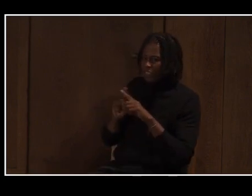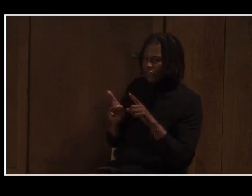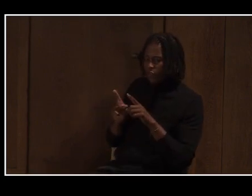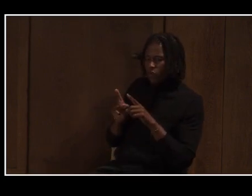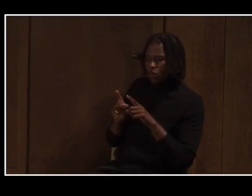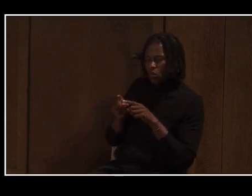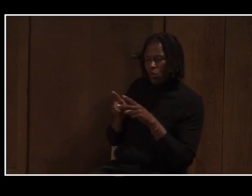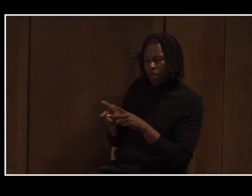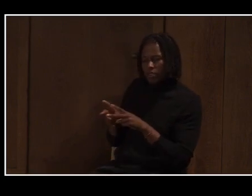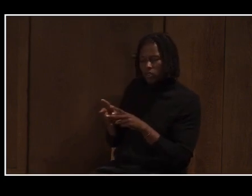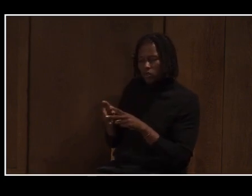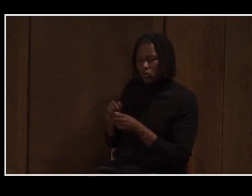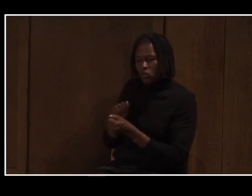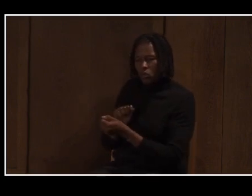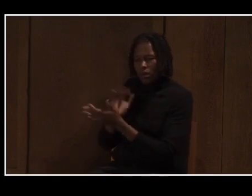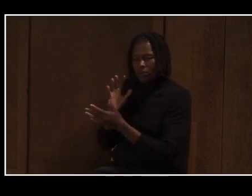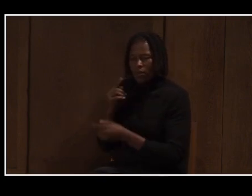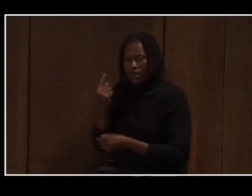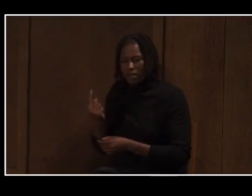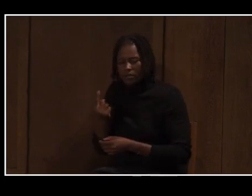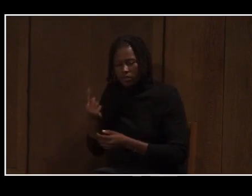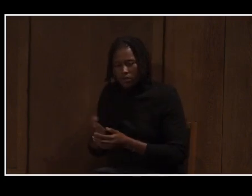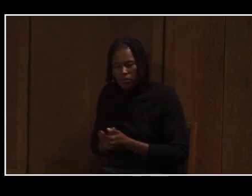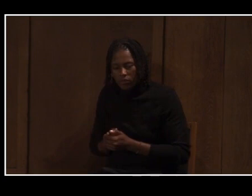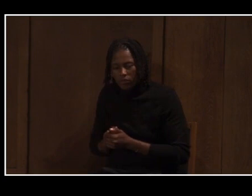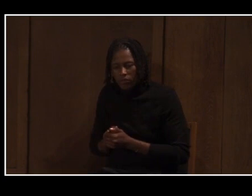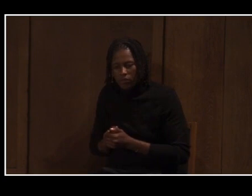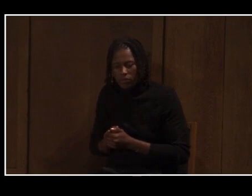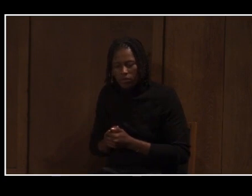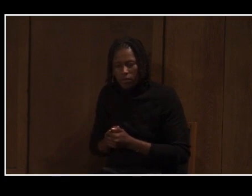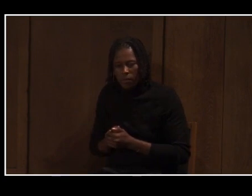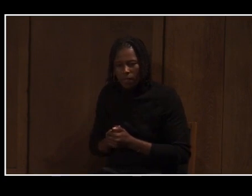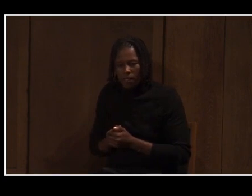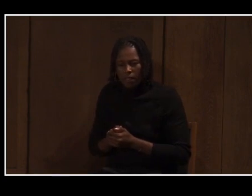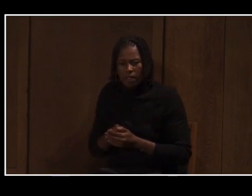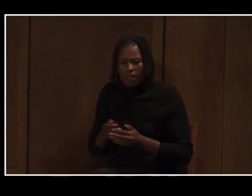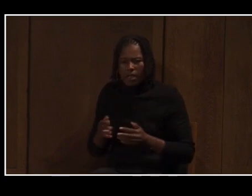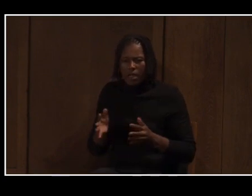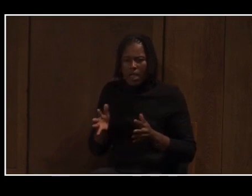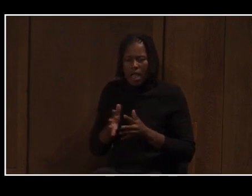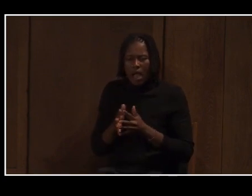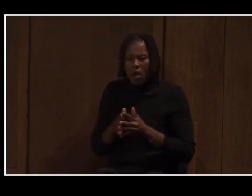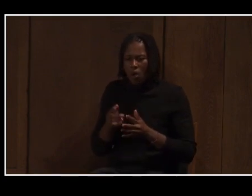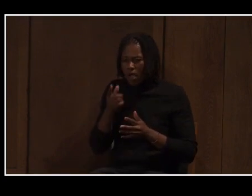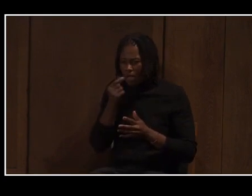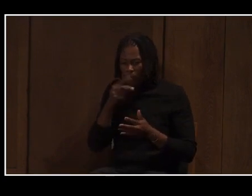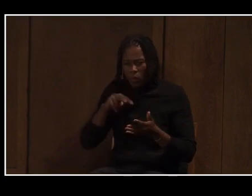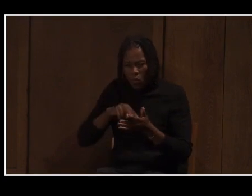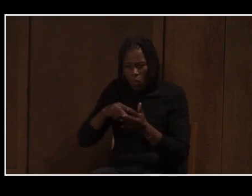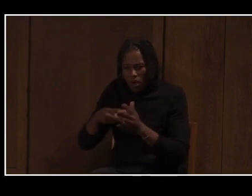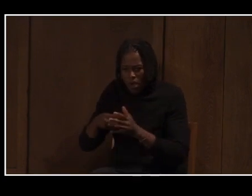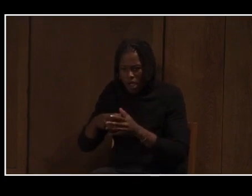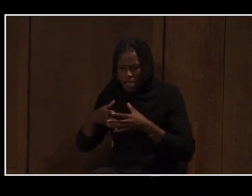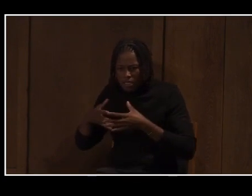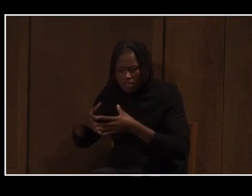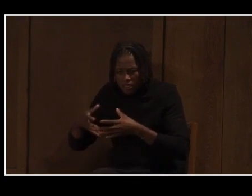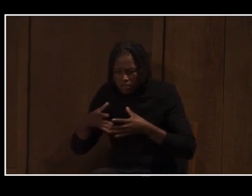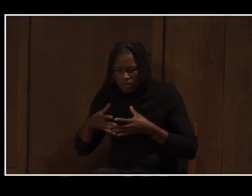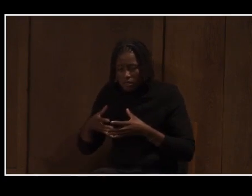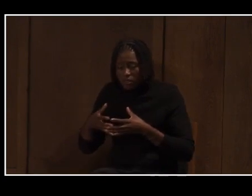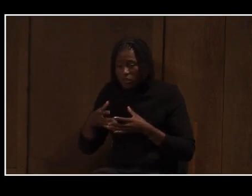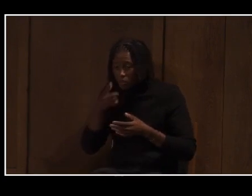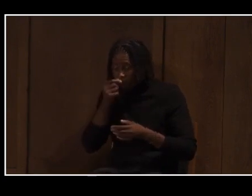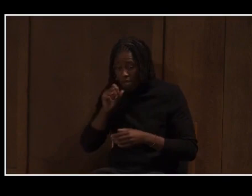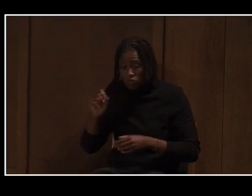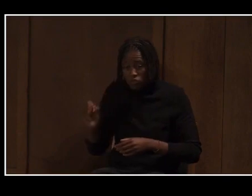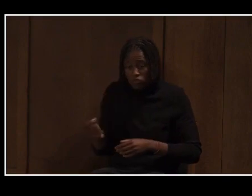freedoms calls us to act, gives life to how we organize, show up or not, take to the